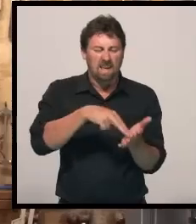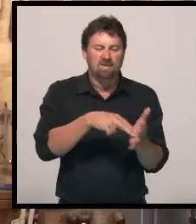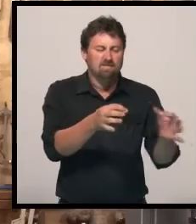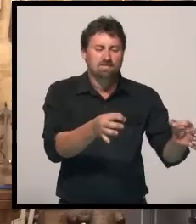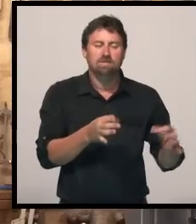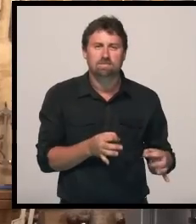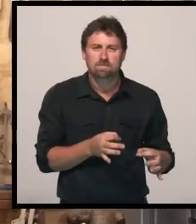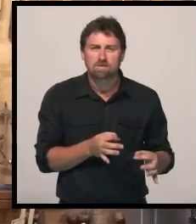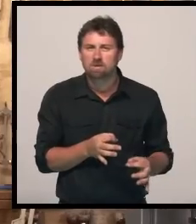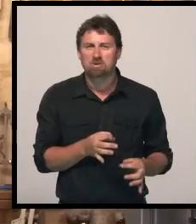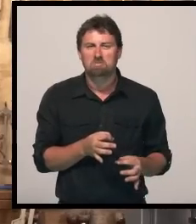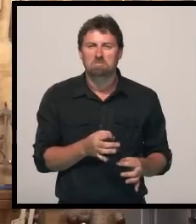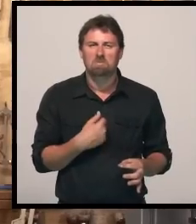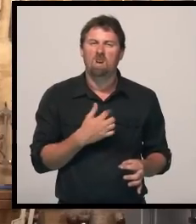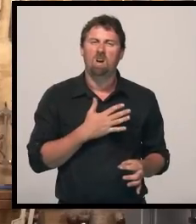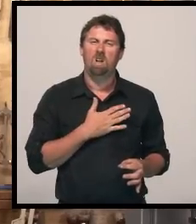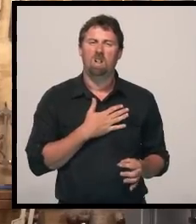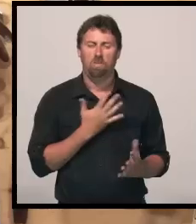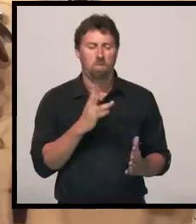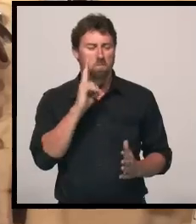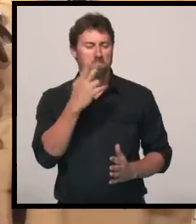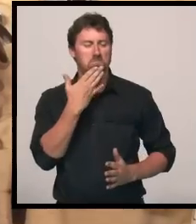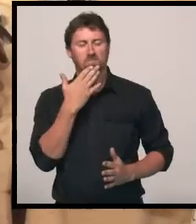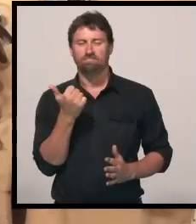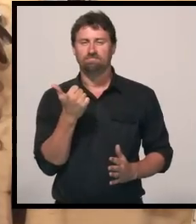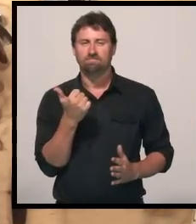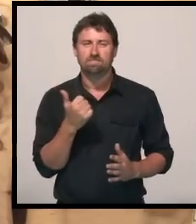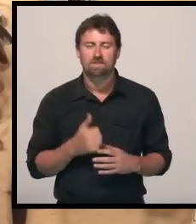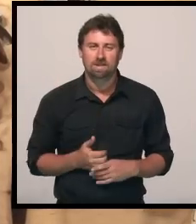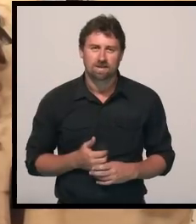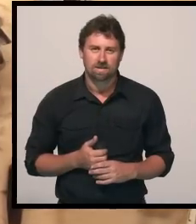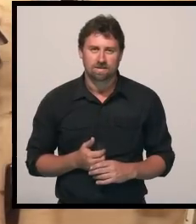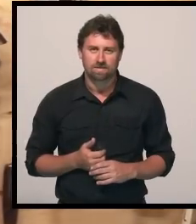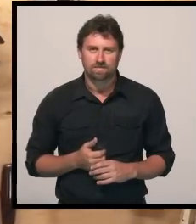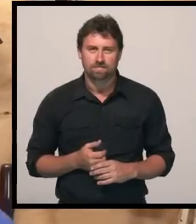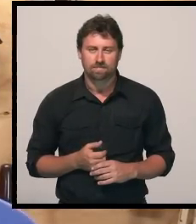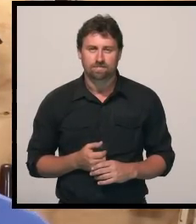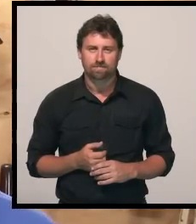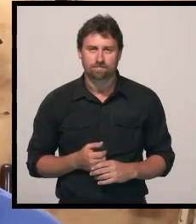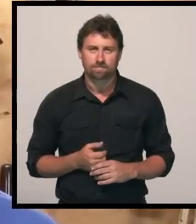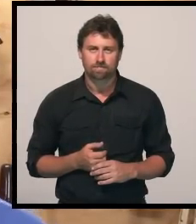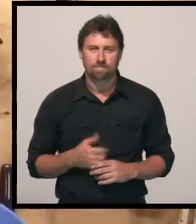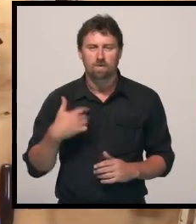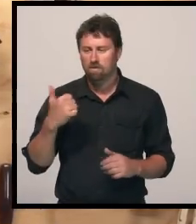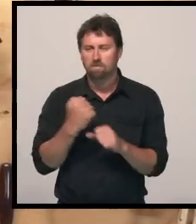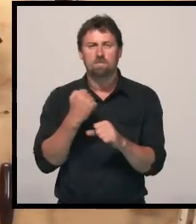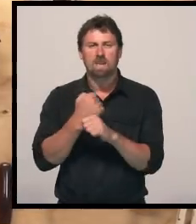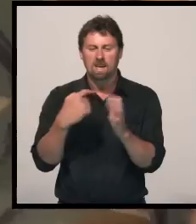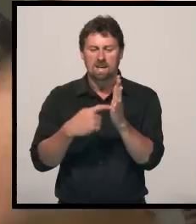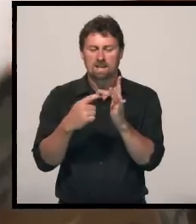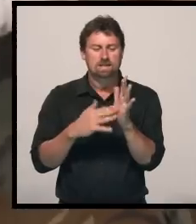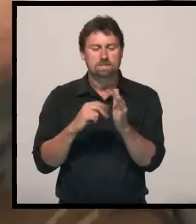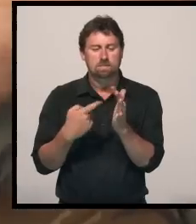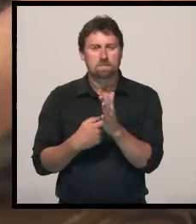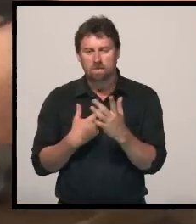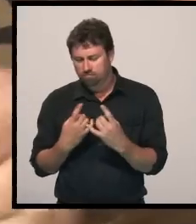box, but I like to have a little bit more pizzazz about it. So I'll show you how to make a stand. I've machined some timber up. What you've got to do is